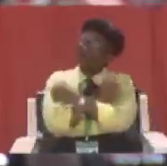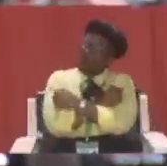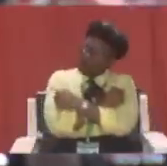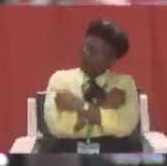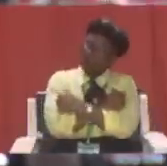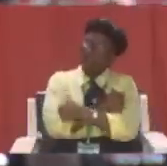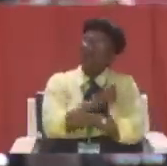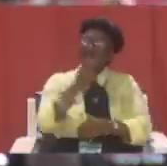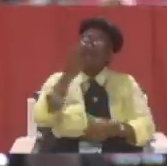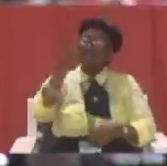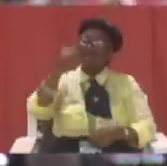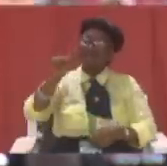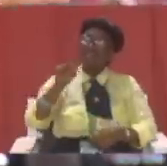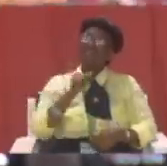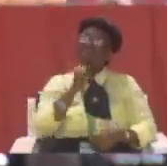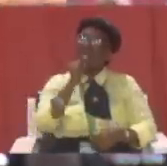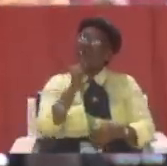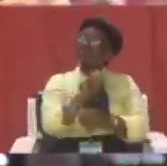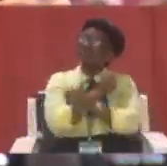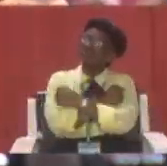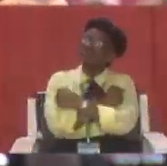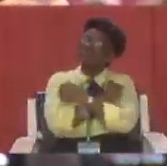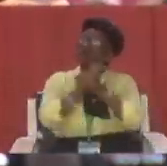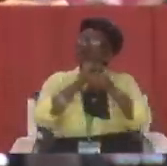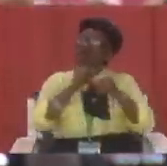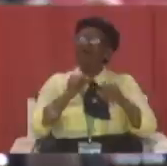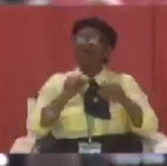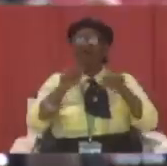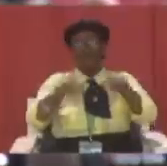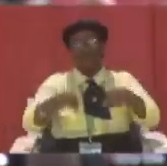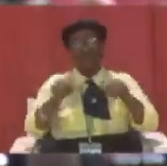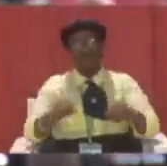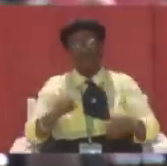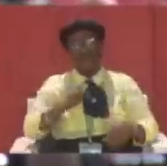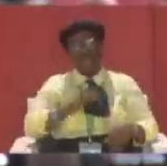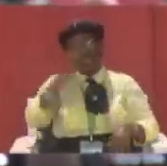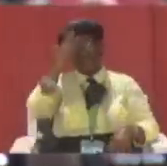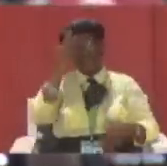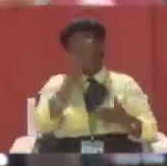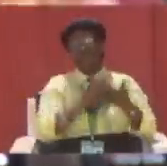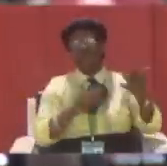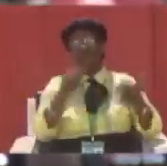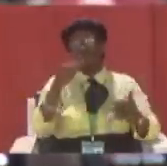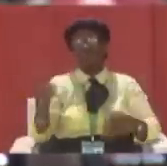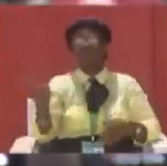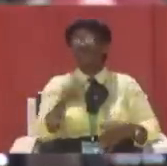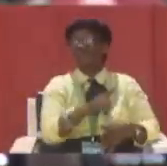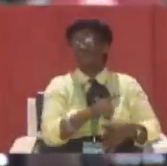I know some of you are born angels. Some of you have never done anything wrong before.